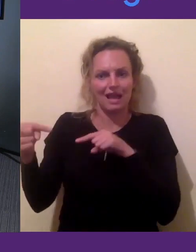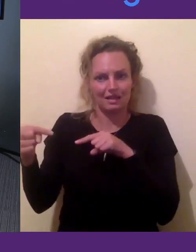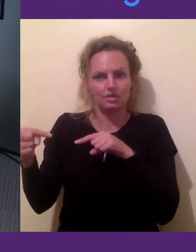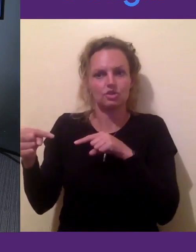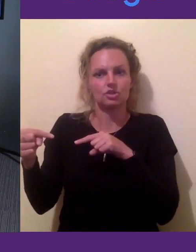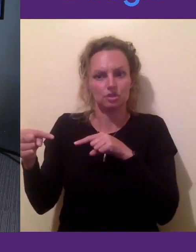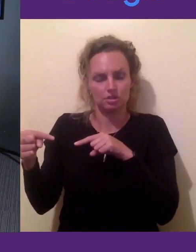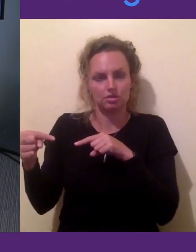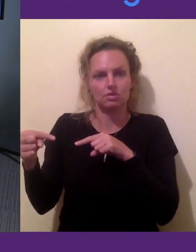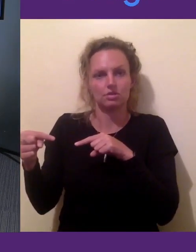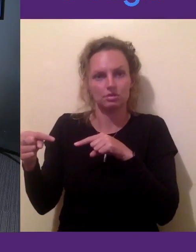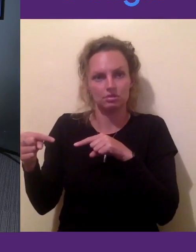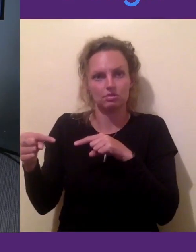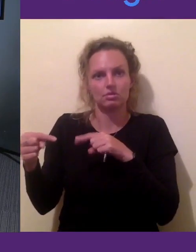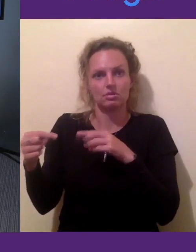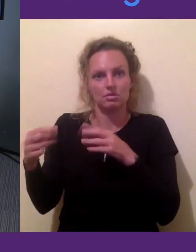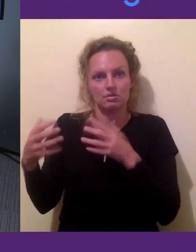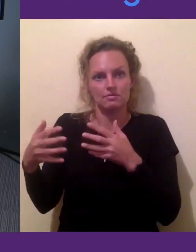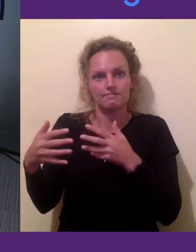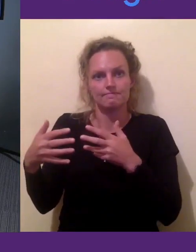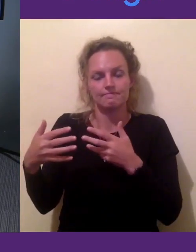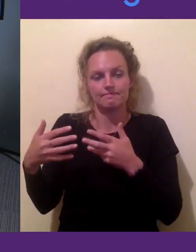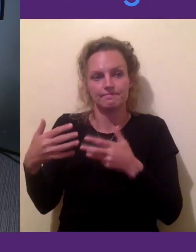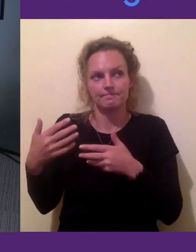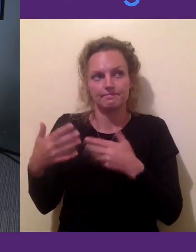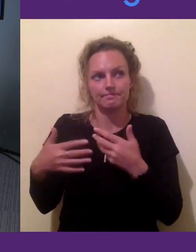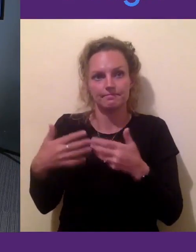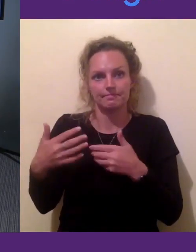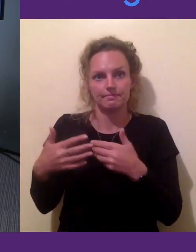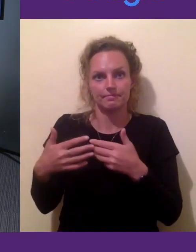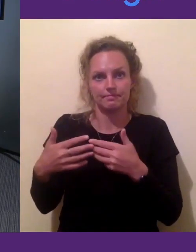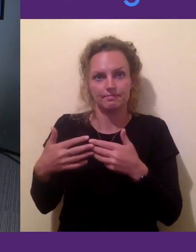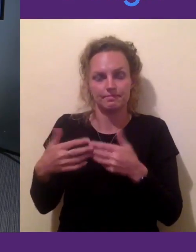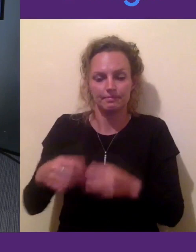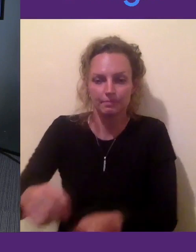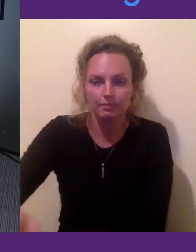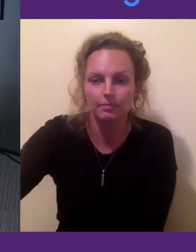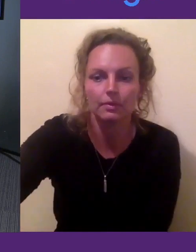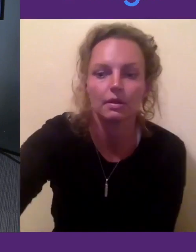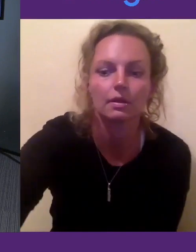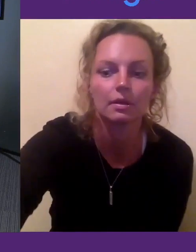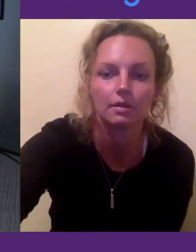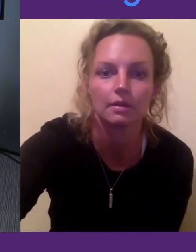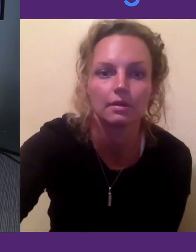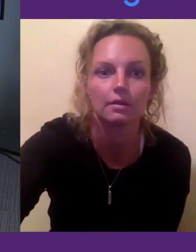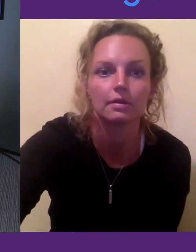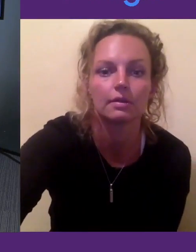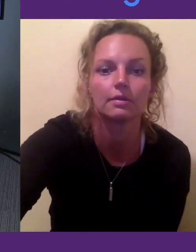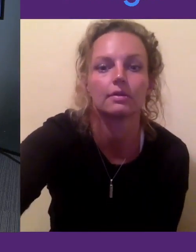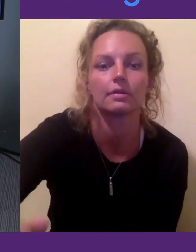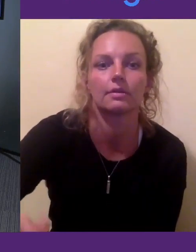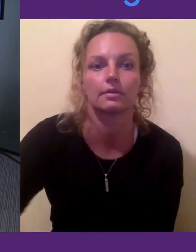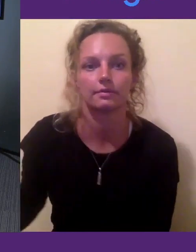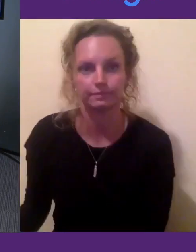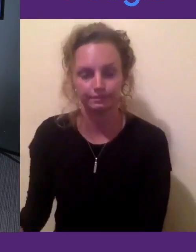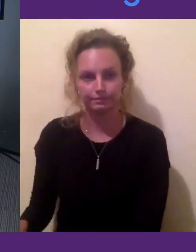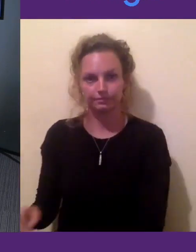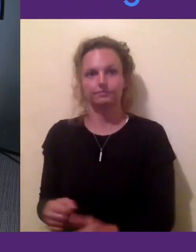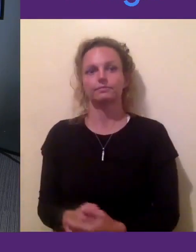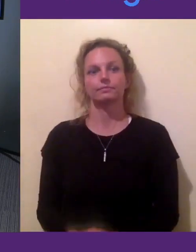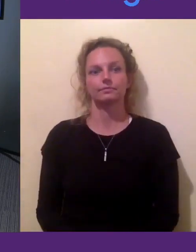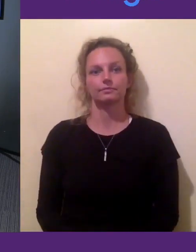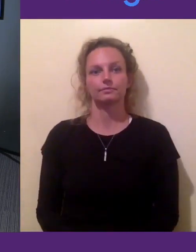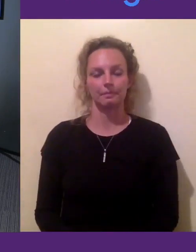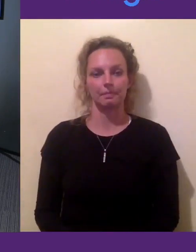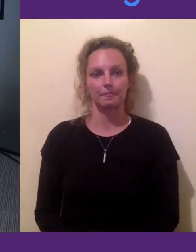a whiteboard. Like, and the feedback we get is add an alt attribute to the canvas element, and like obviously that doesn't work. So